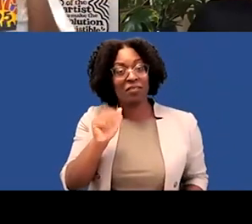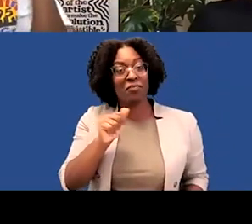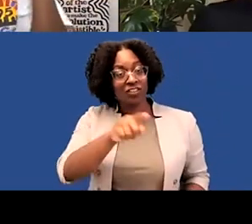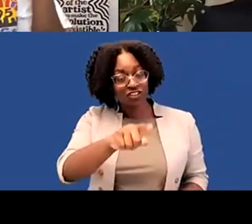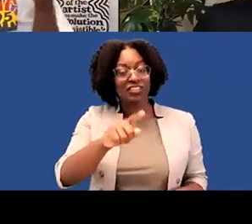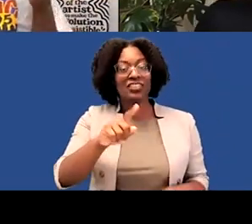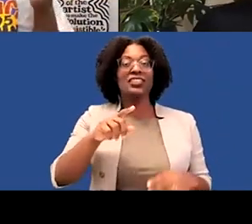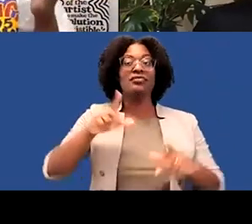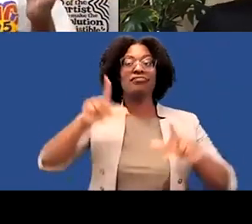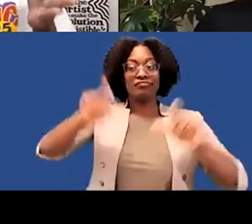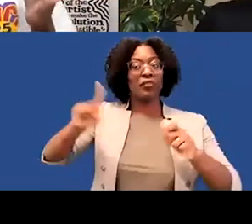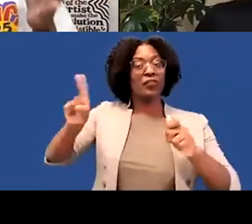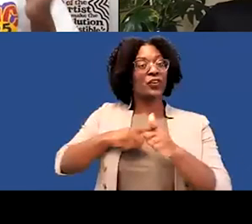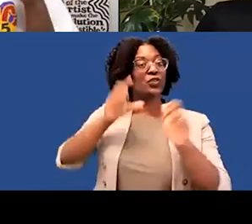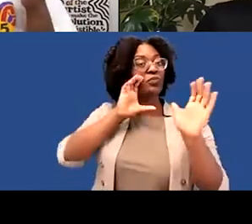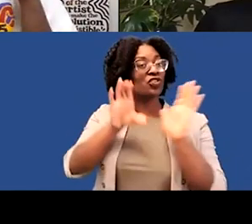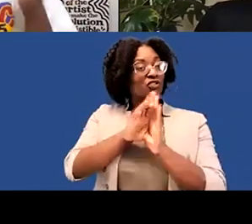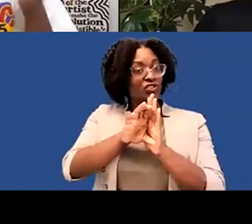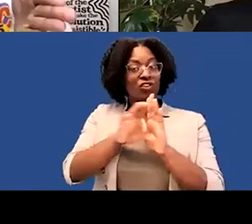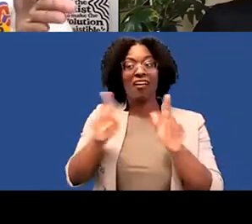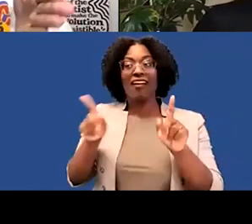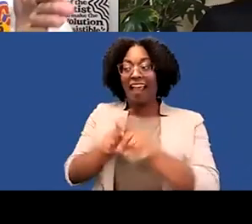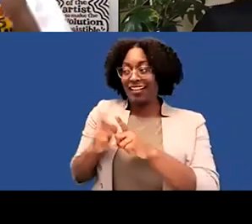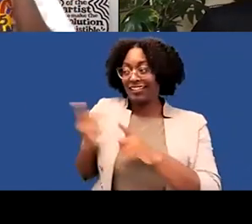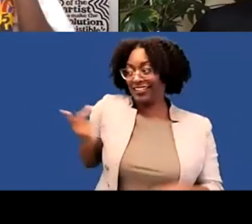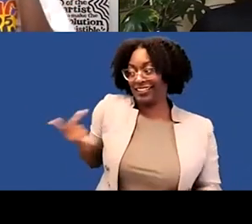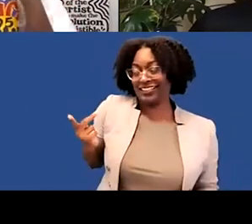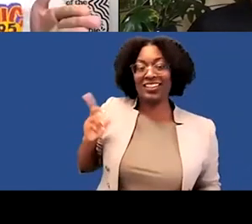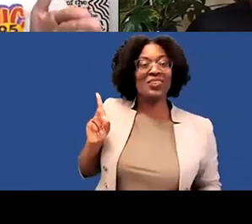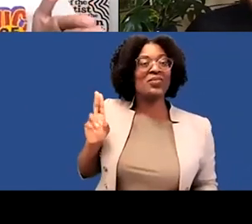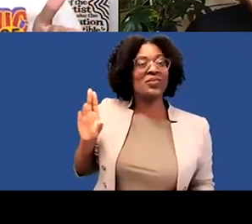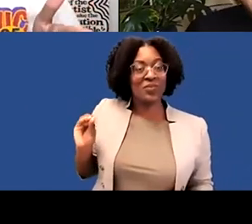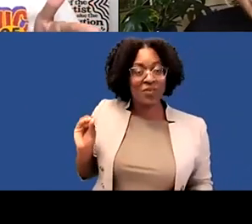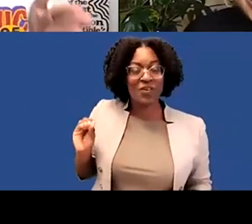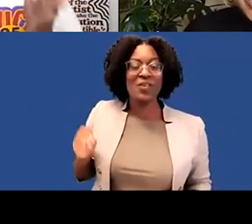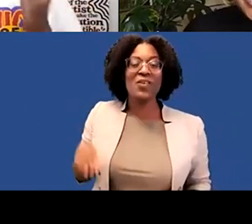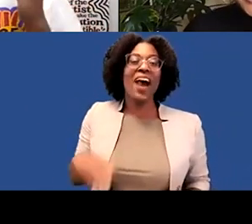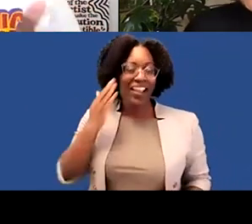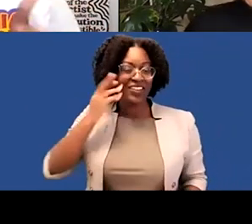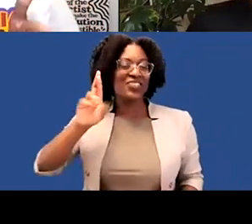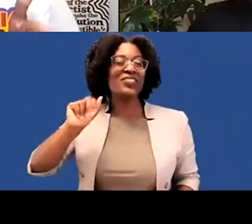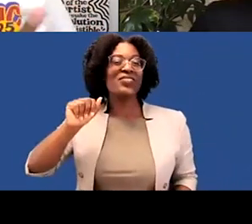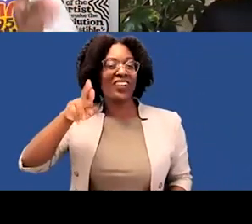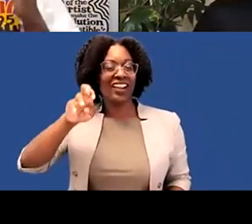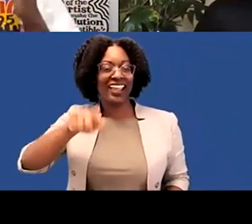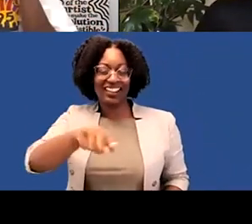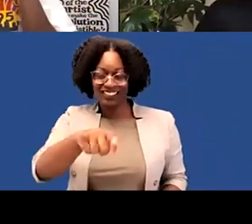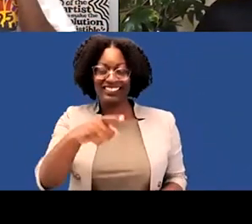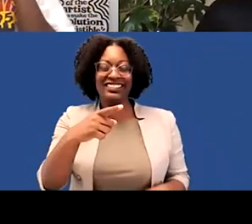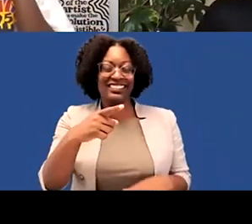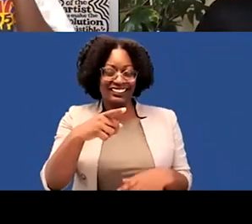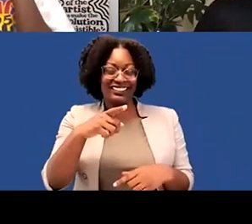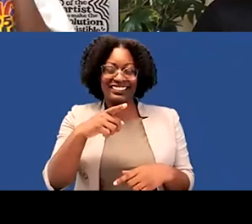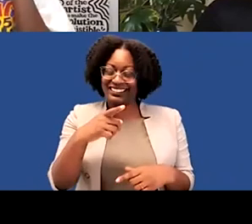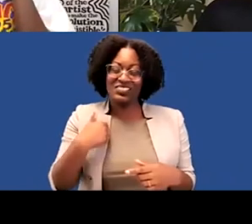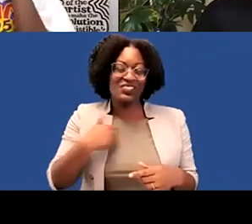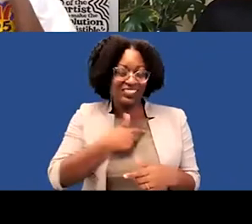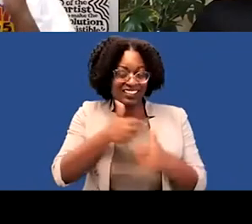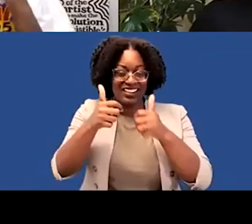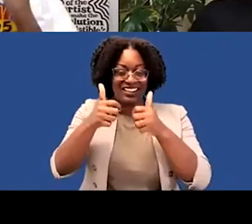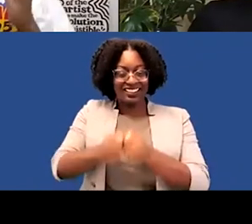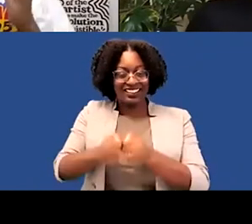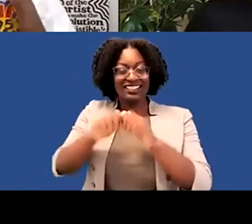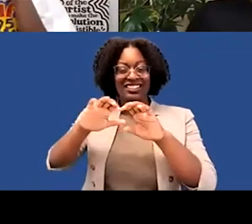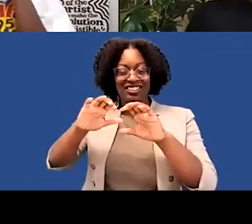this. Raquel has put up with us in many group chats, talking over and over again about this fucking book. And so thank